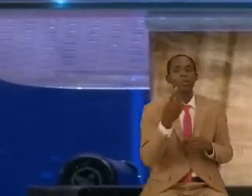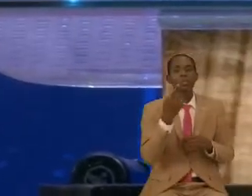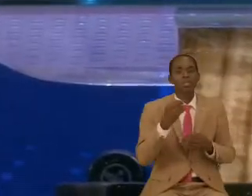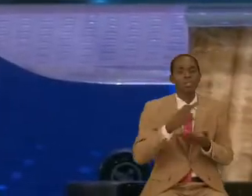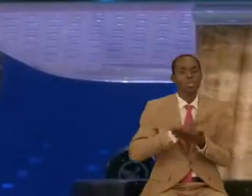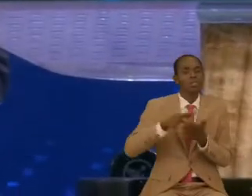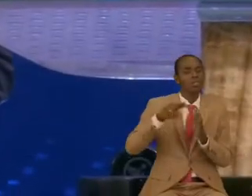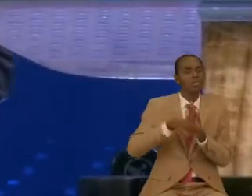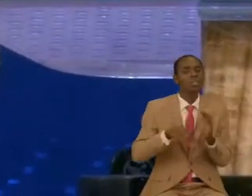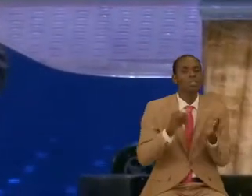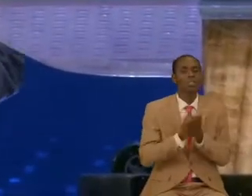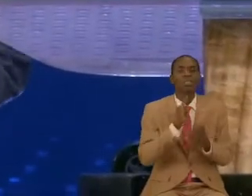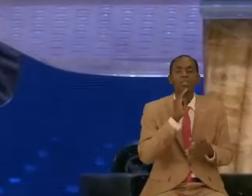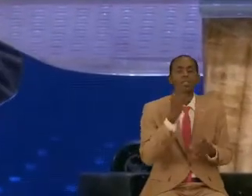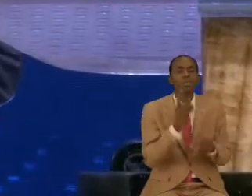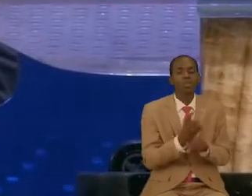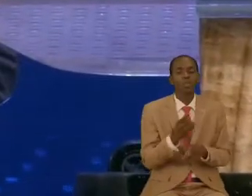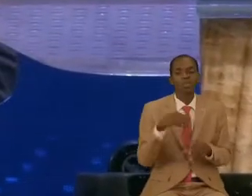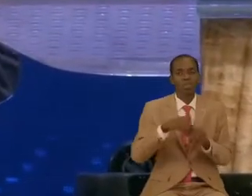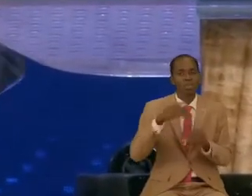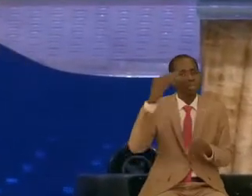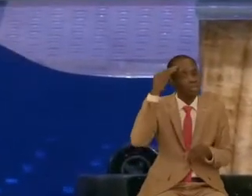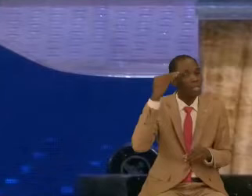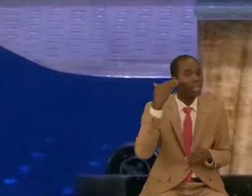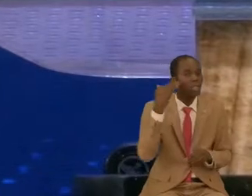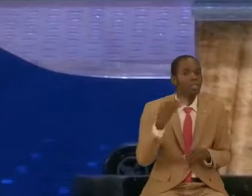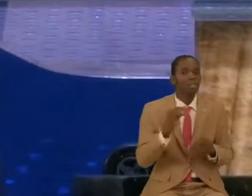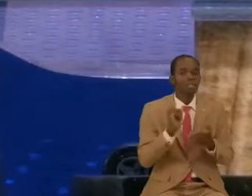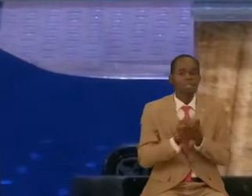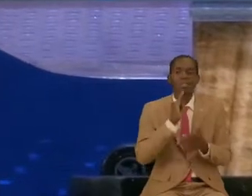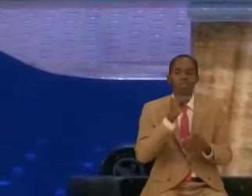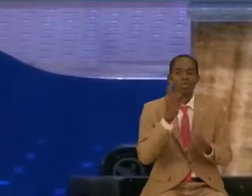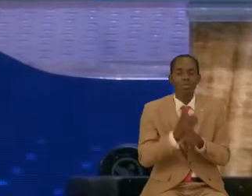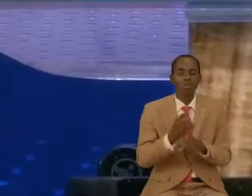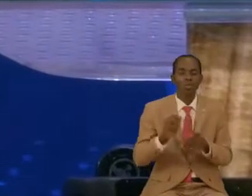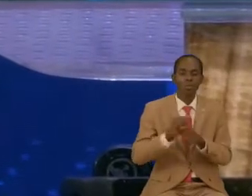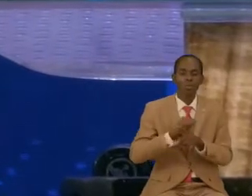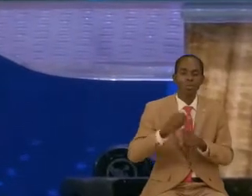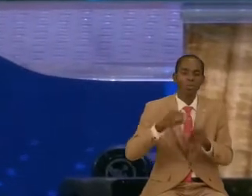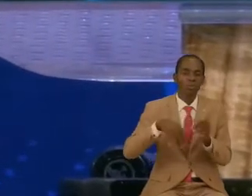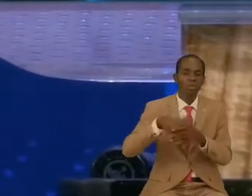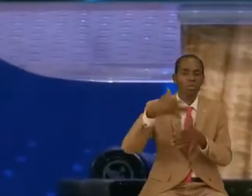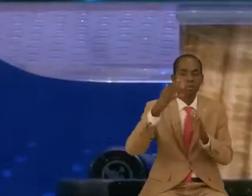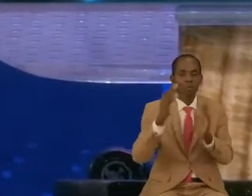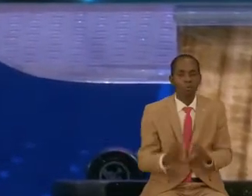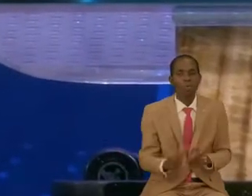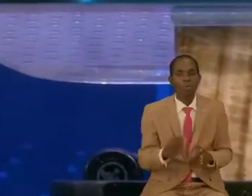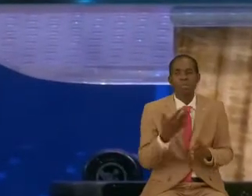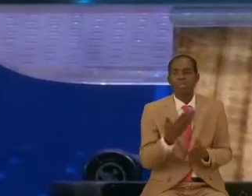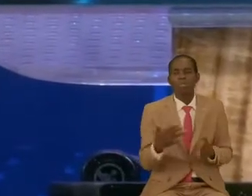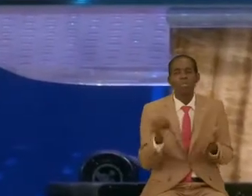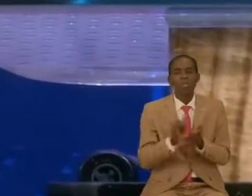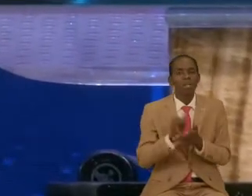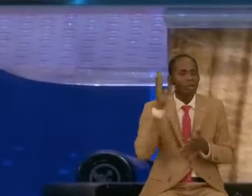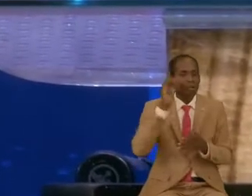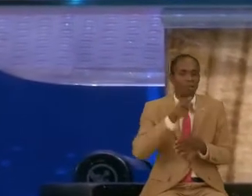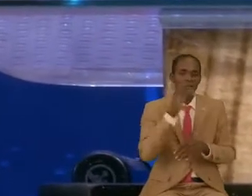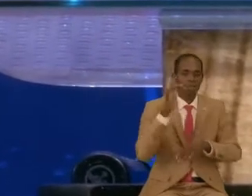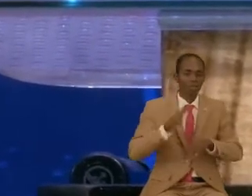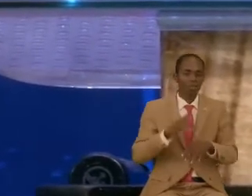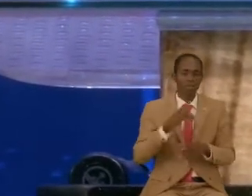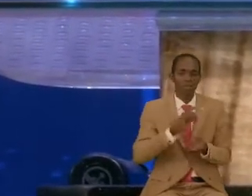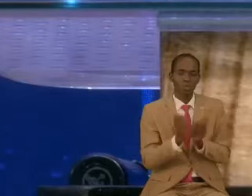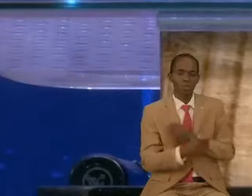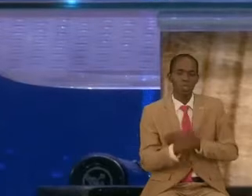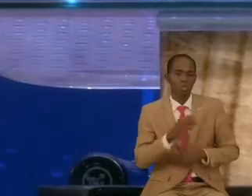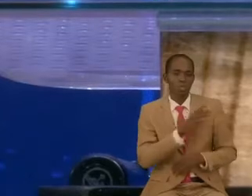that is superficial, that is external, superficial things that will not touch their character,